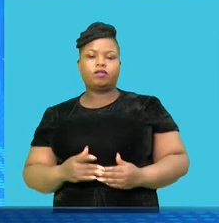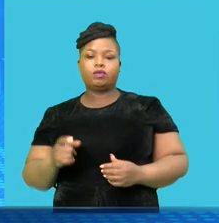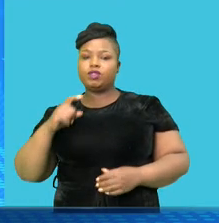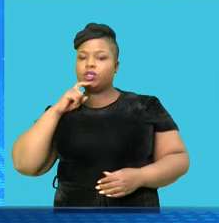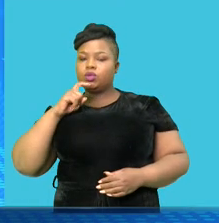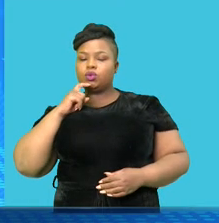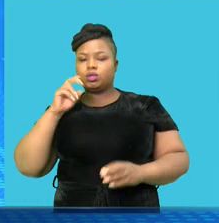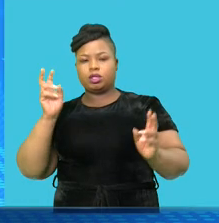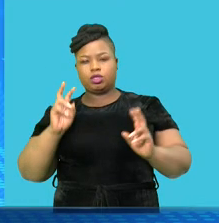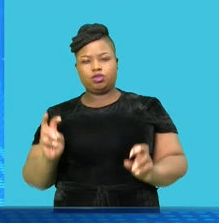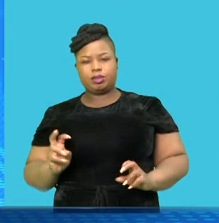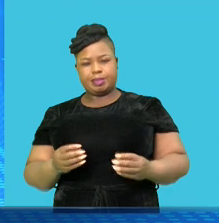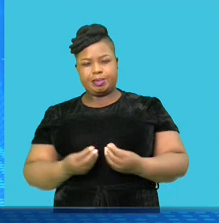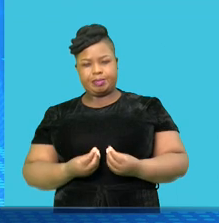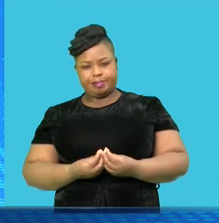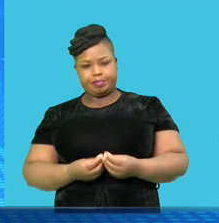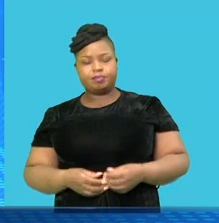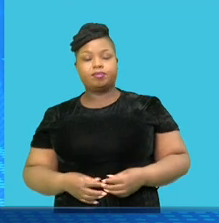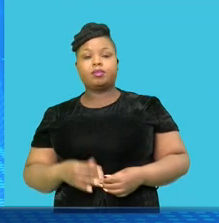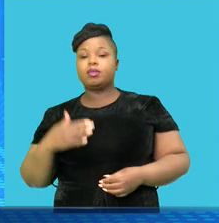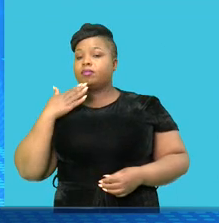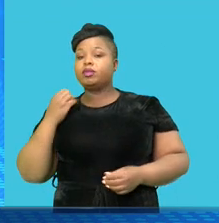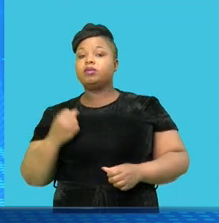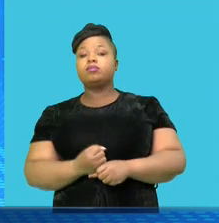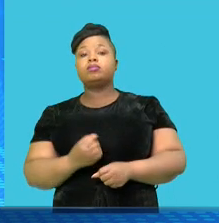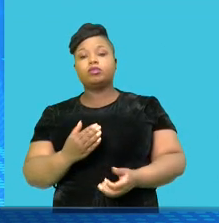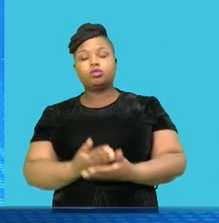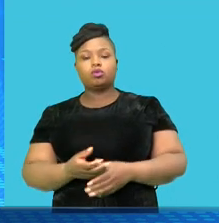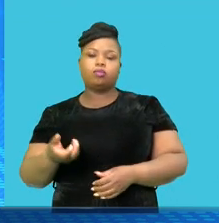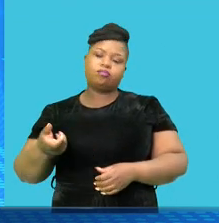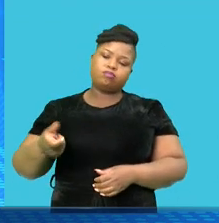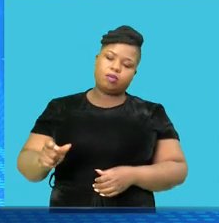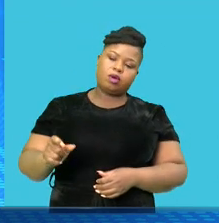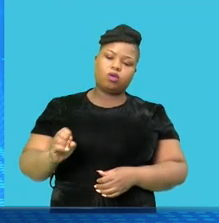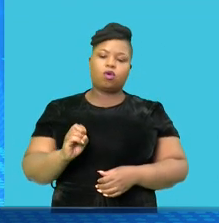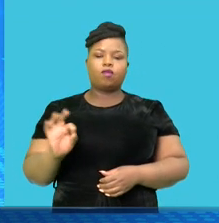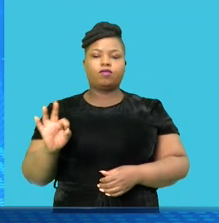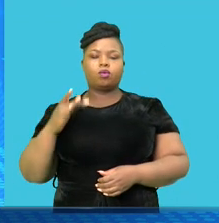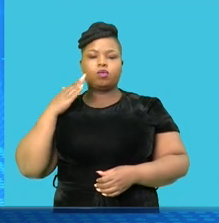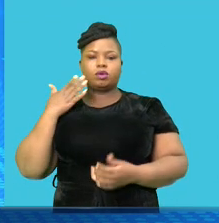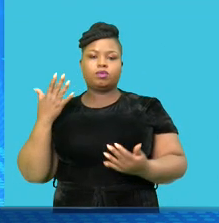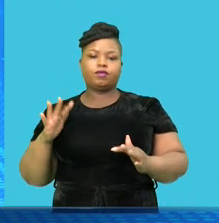using electrical appliances. Please ensure that these are switched off after use.